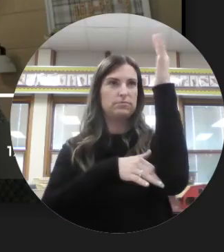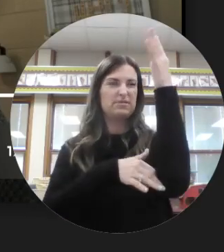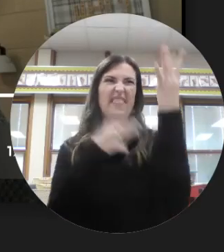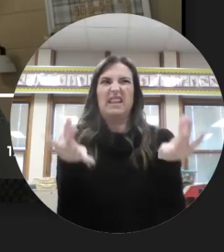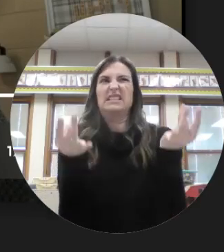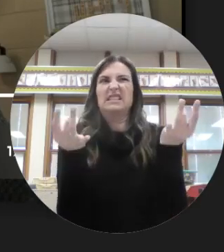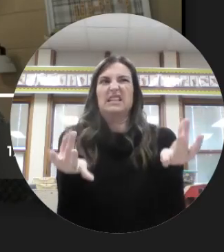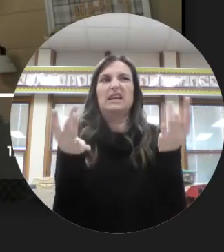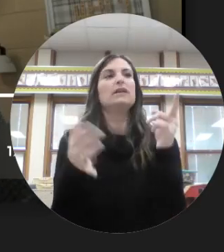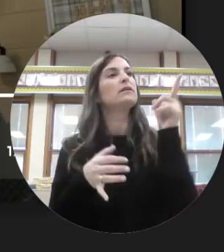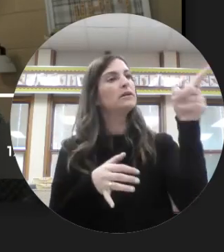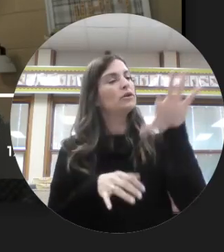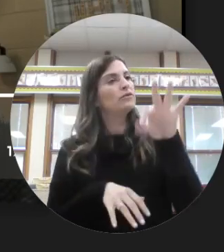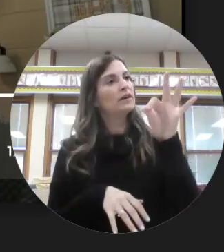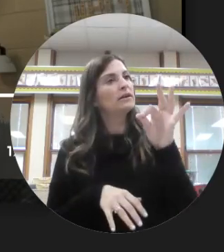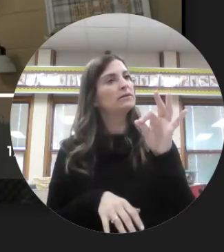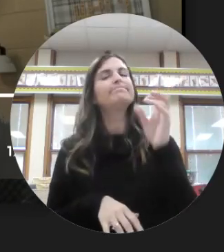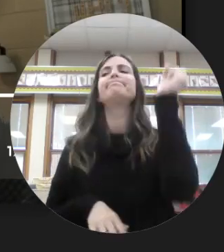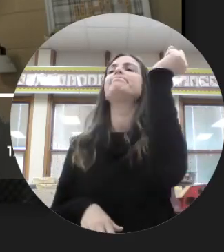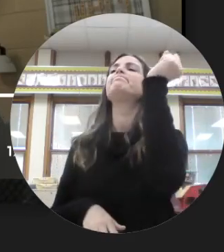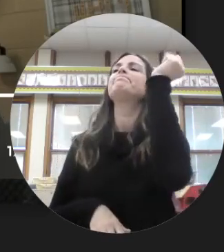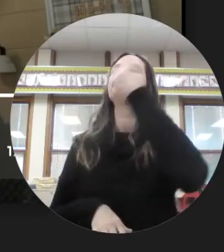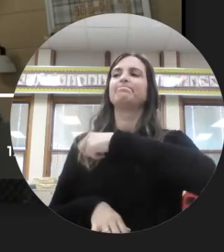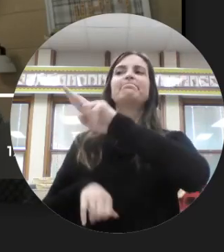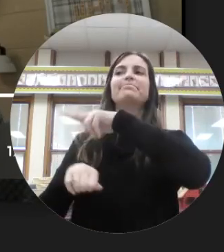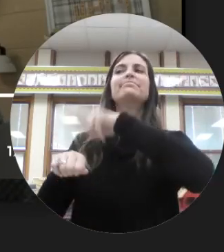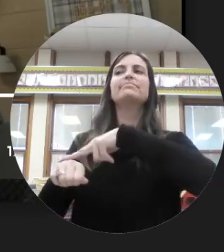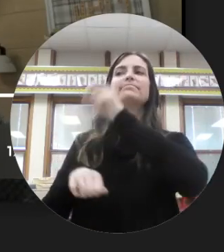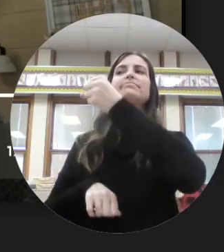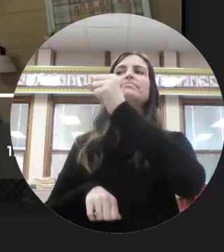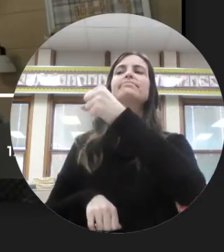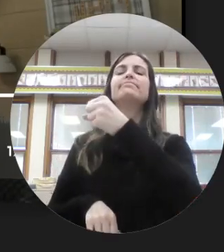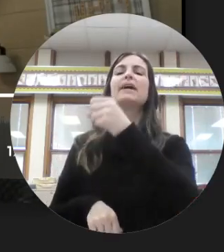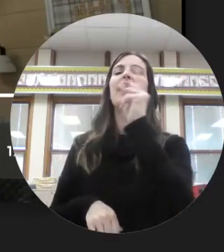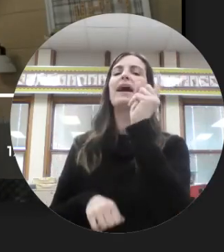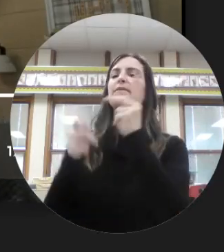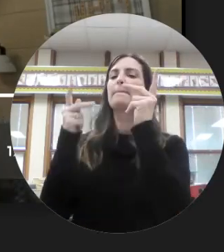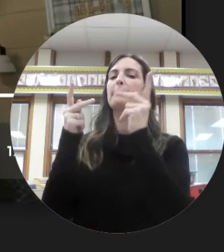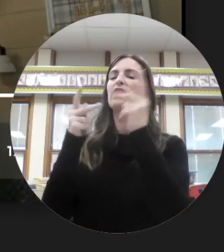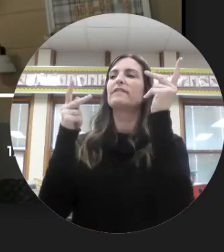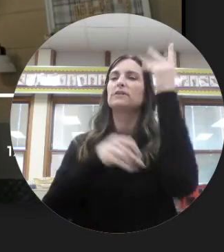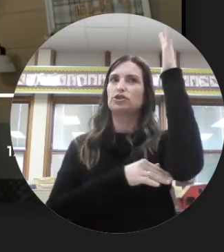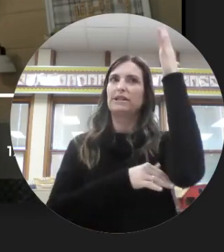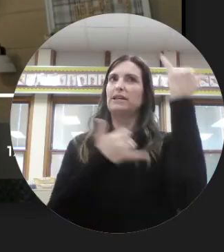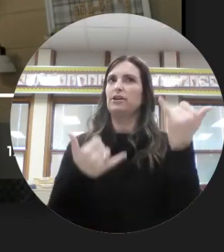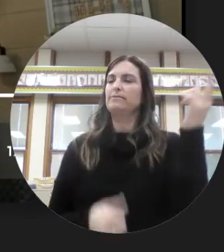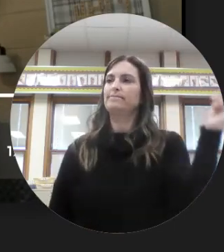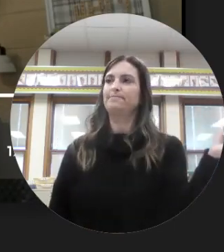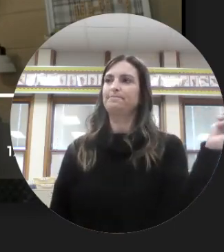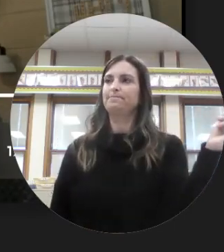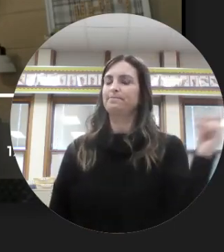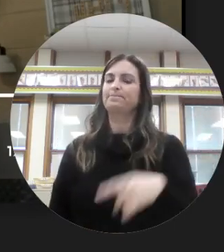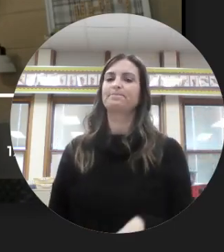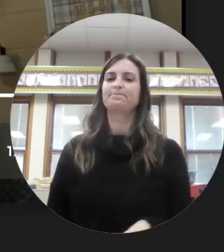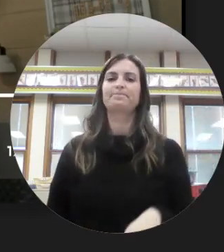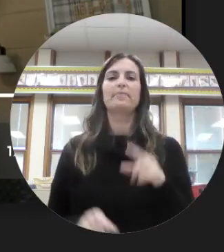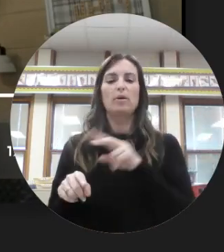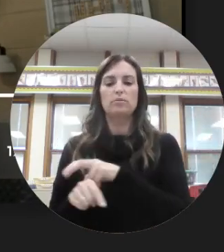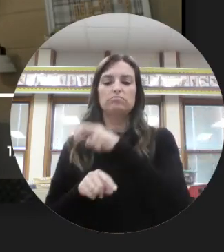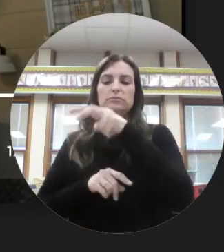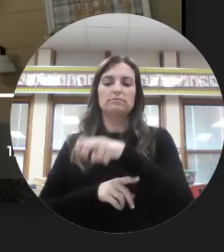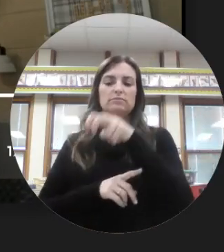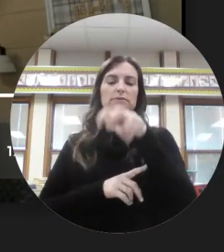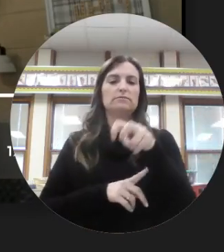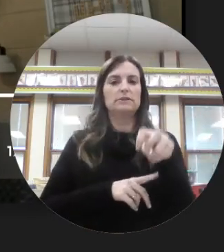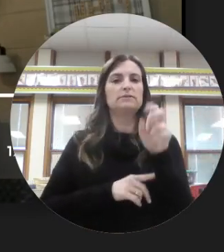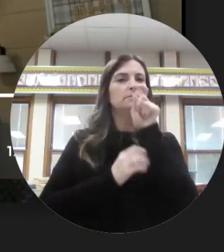stuff. Can you help us out?" "Of course I can," said the woodpecker. "You've got a perfect pine right here." Trunk Tap hopped over a crusty old pine